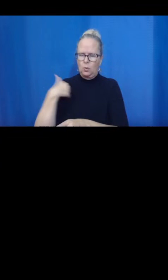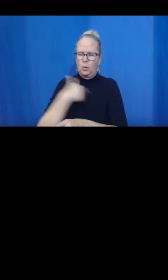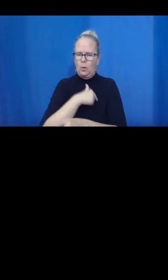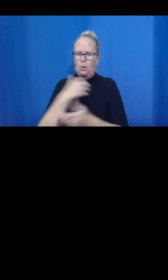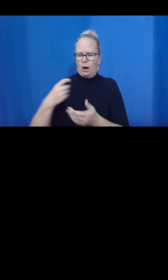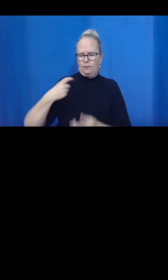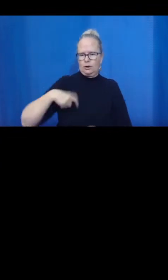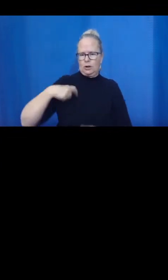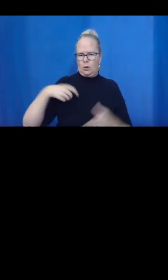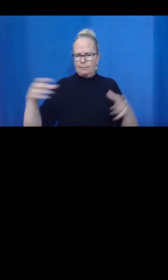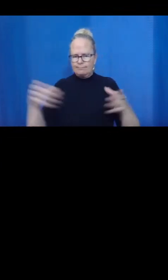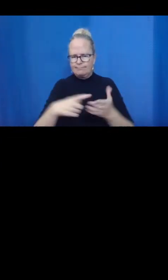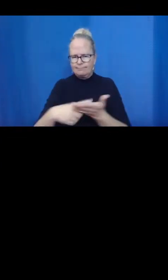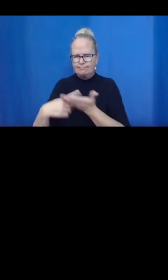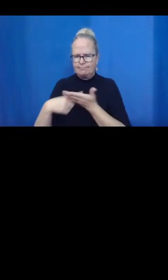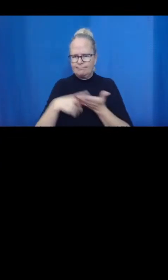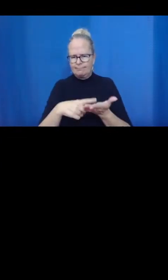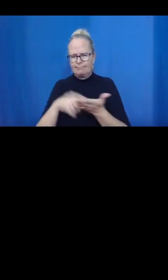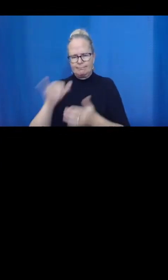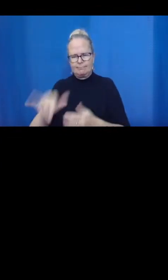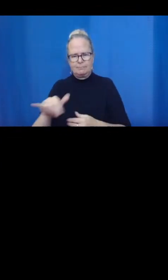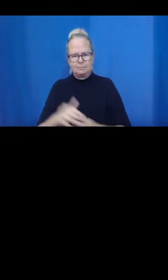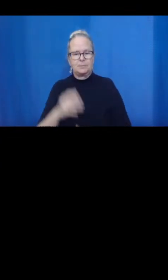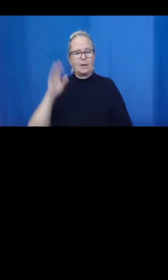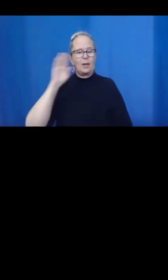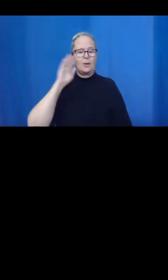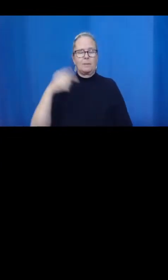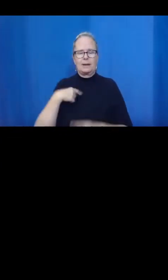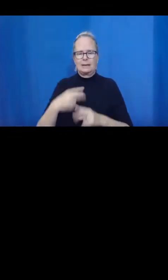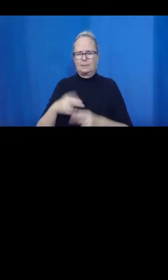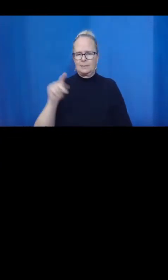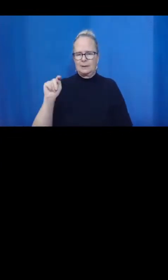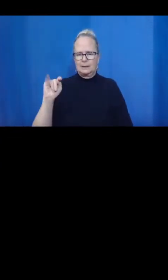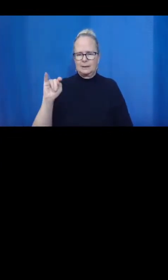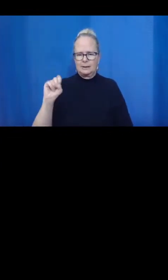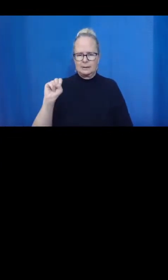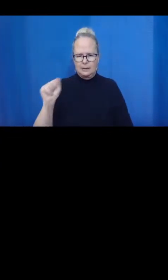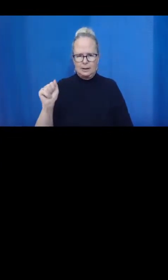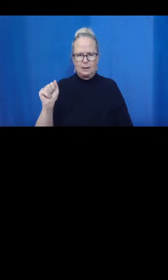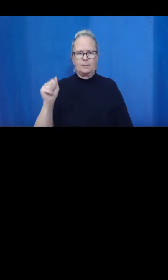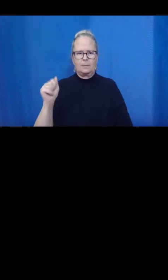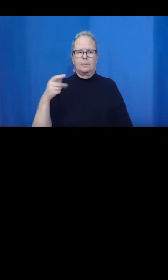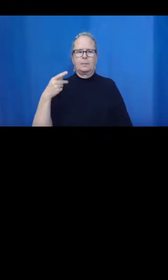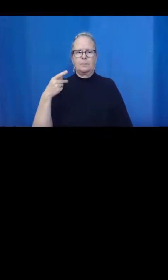experience, and I've been vaccinated like 3 times, so thank you.